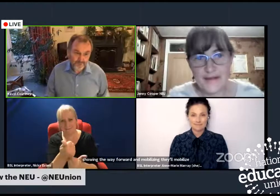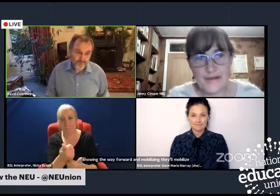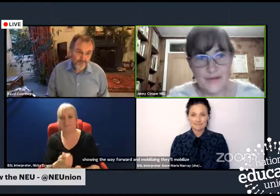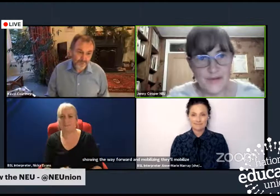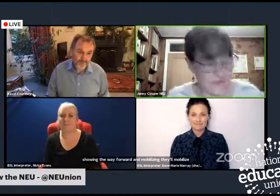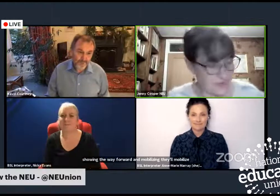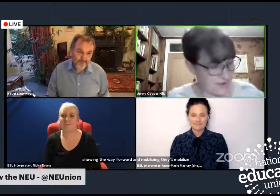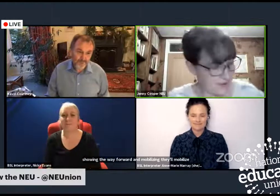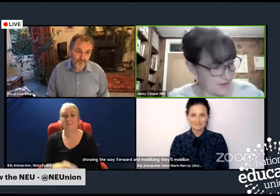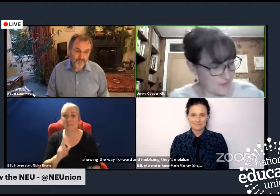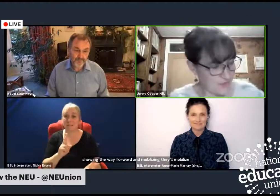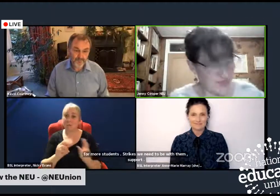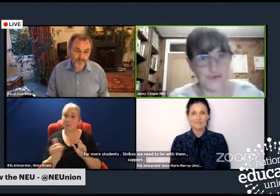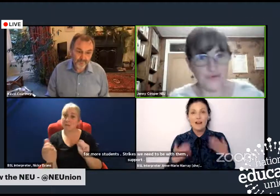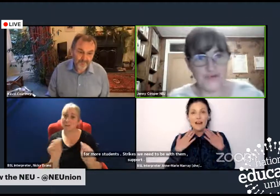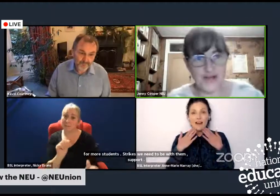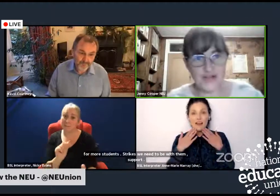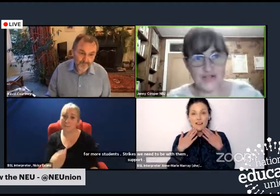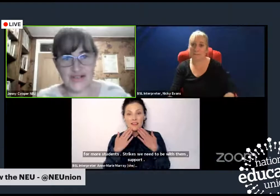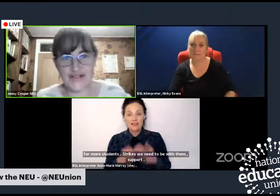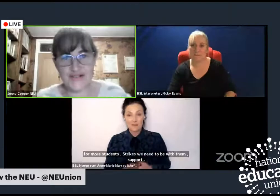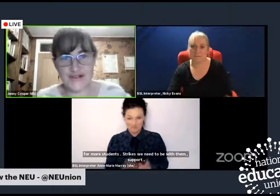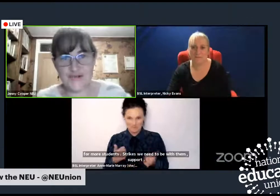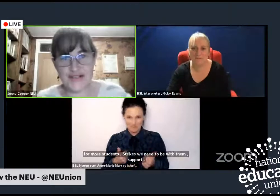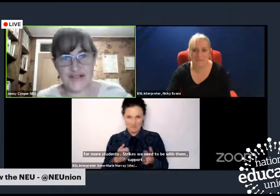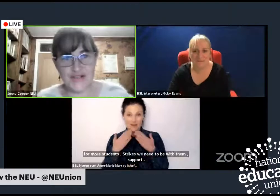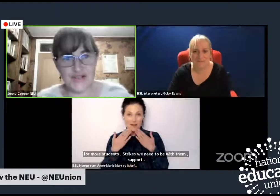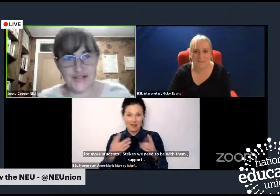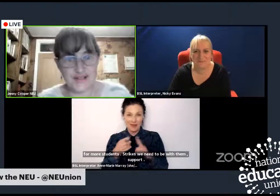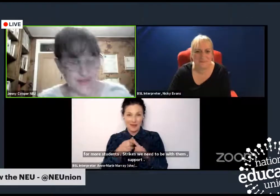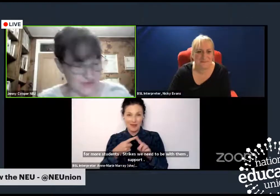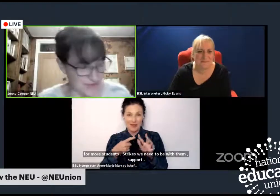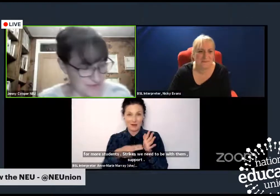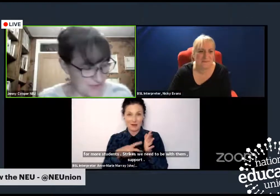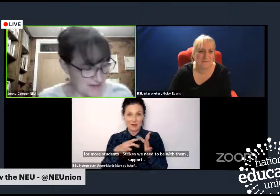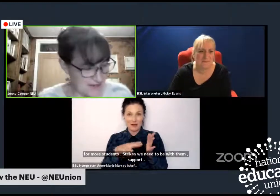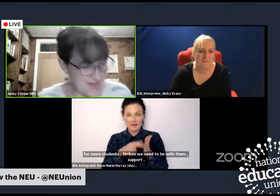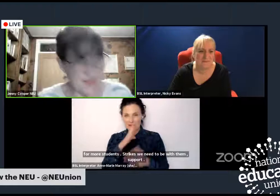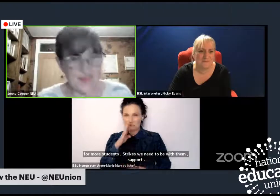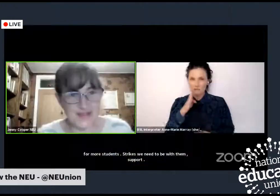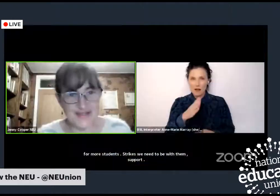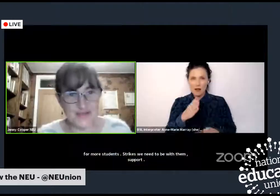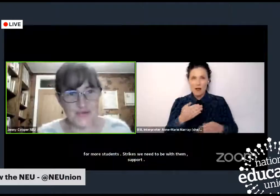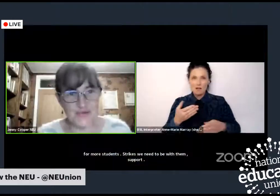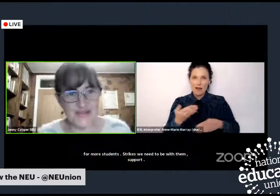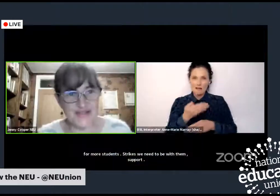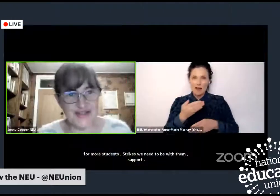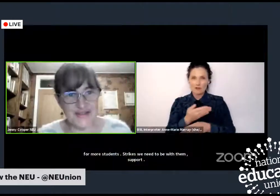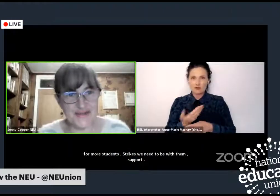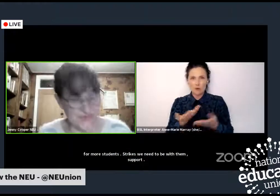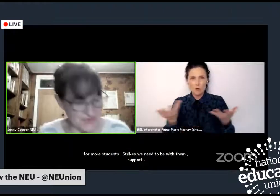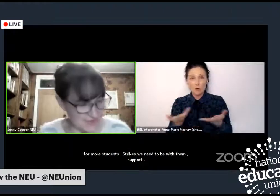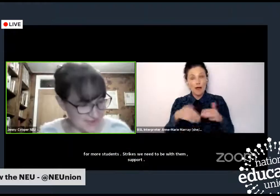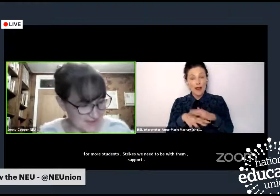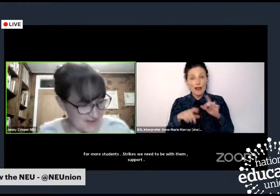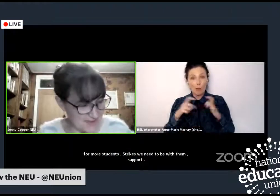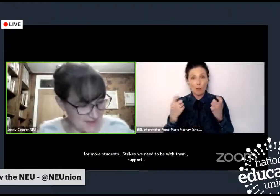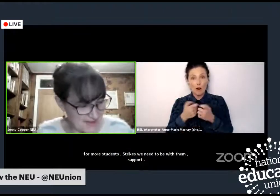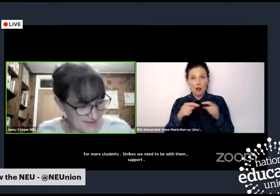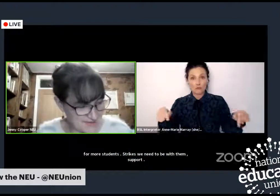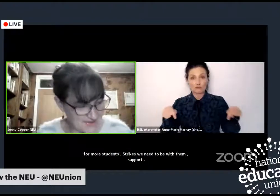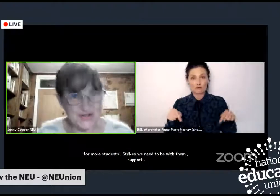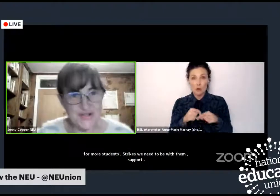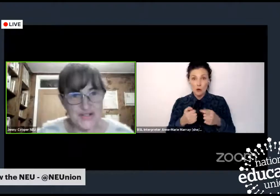Thank you, Kevin. Great call to action there. Direct action in the classroom. It's up to us to get those resources